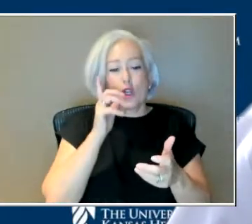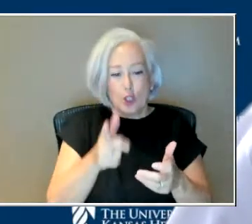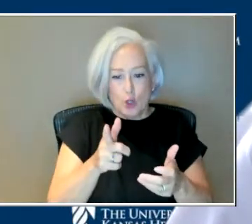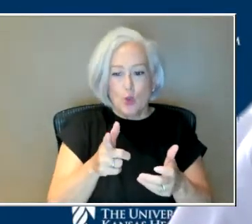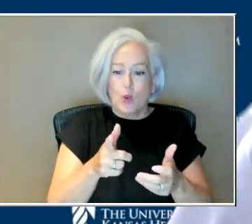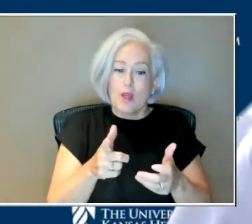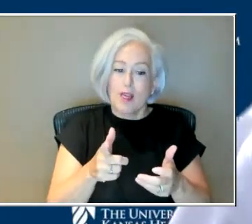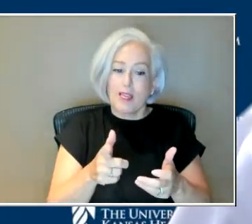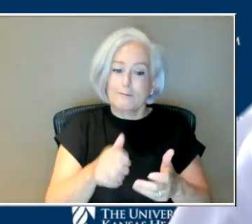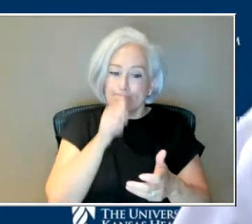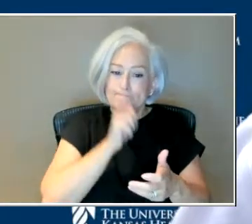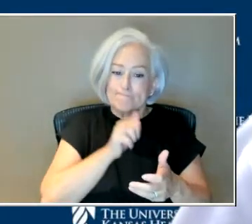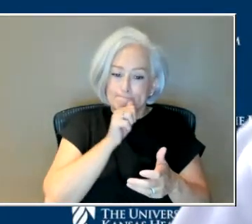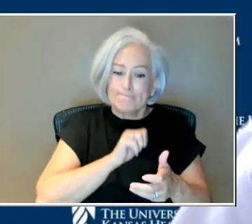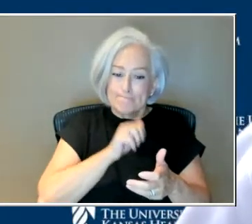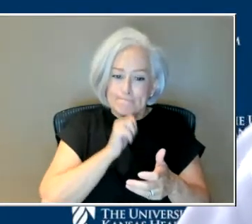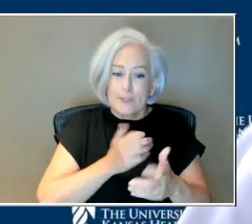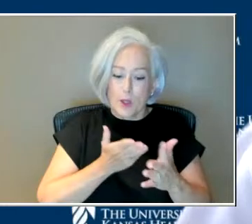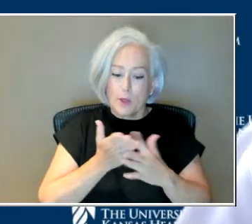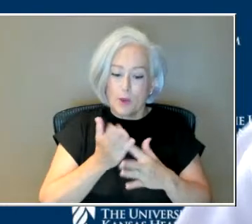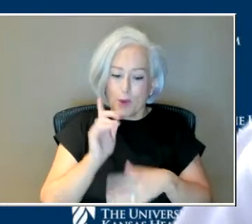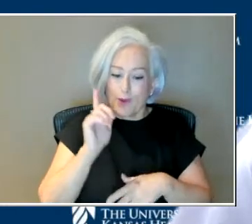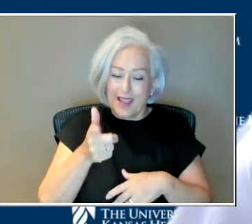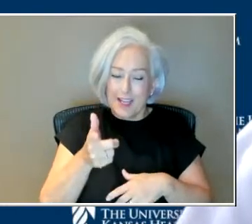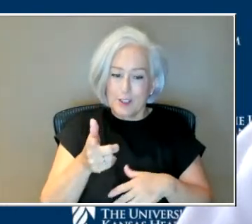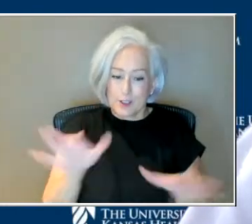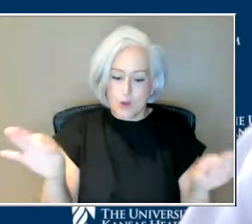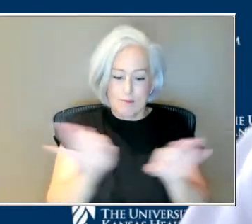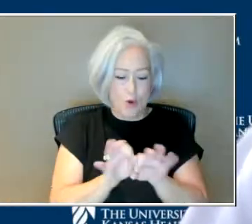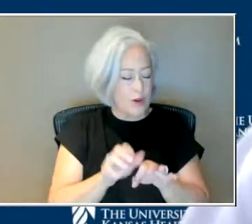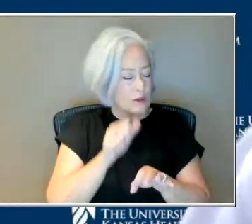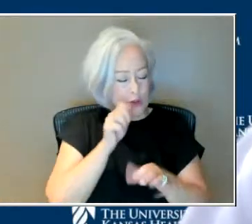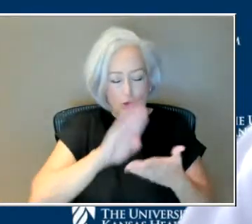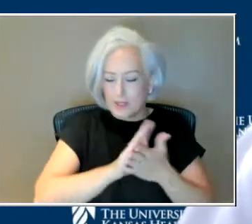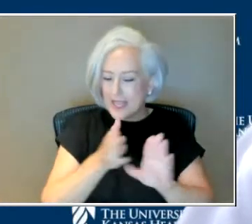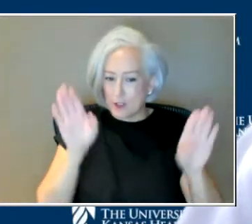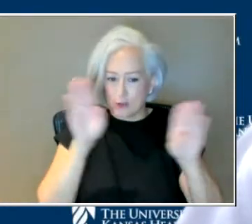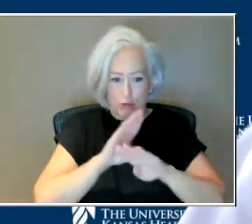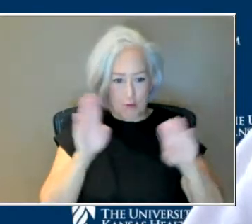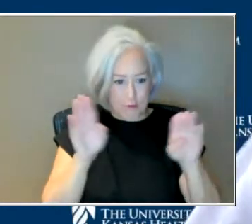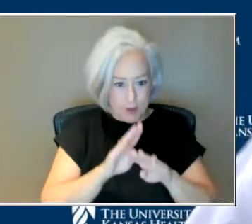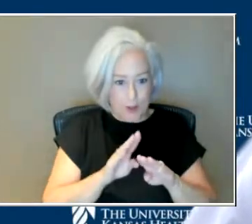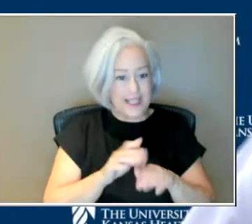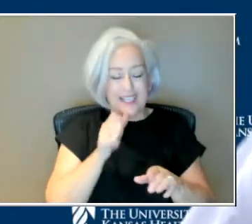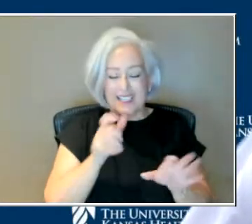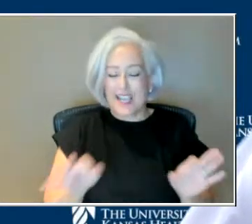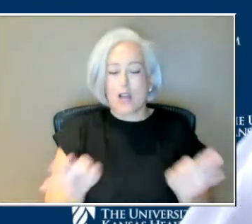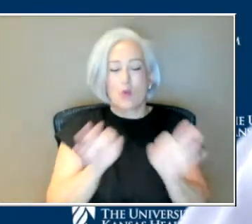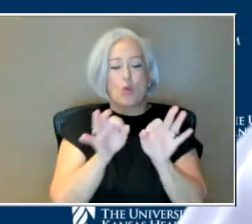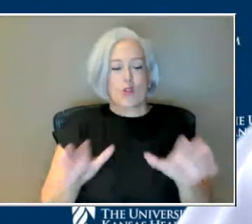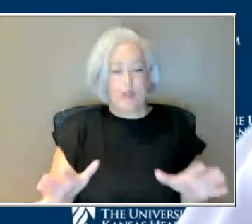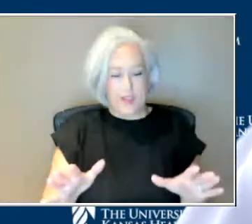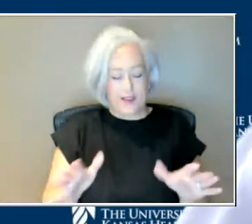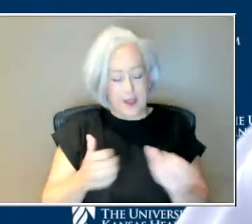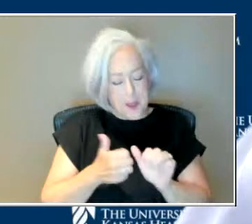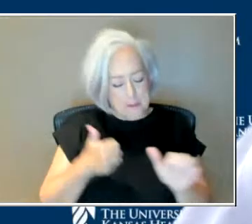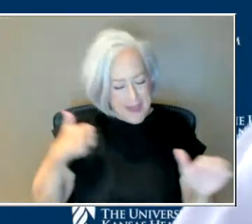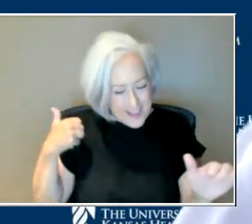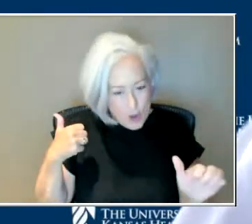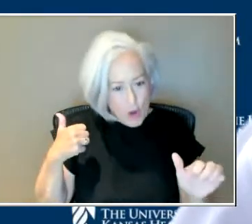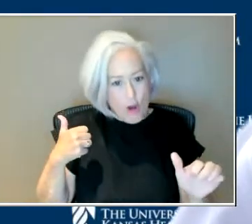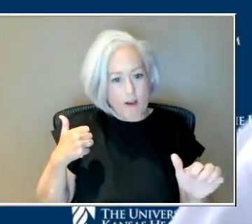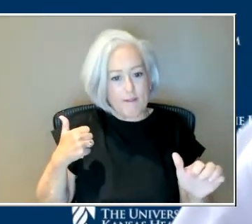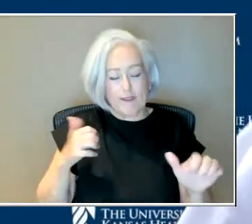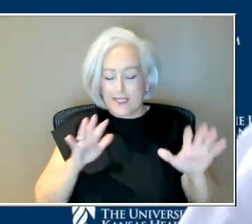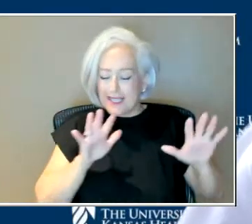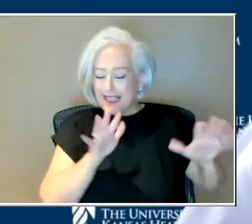time, and not getting yourself in trouble. It's just not worth it. So it's okay to back off. It's okay to let somebody know you're not feeling well and